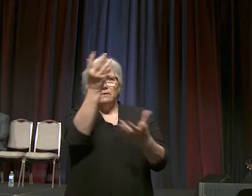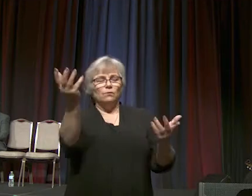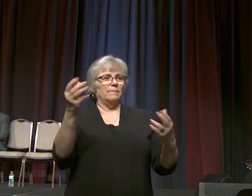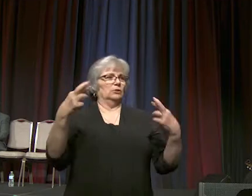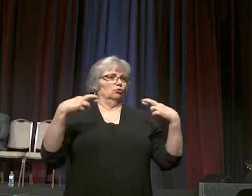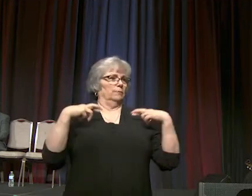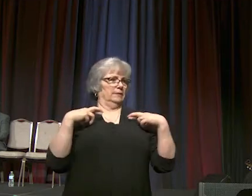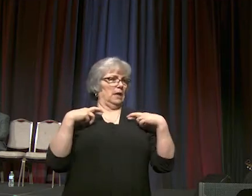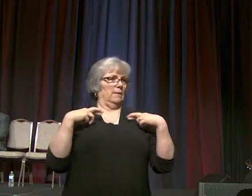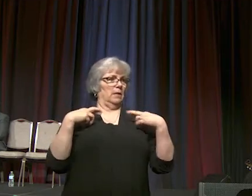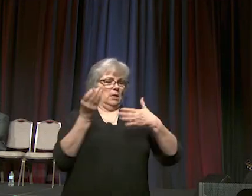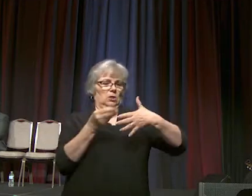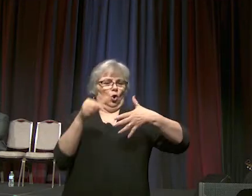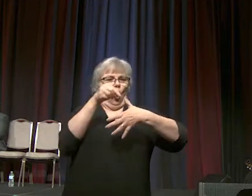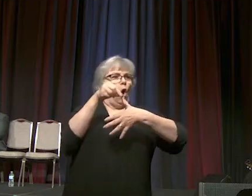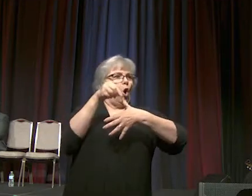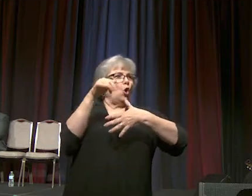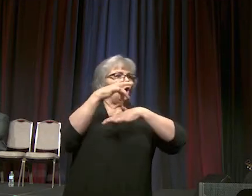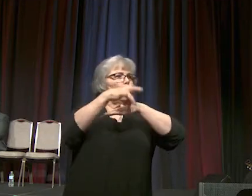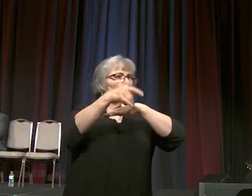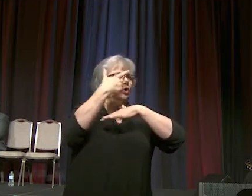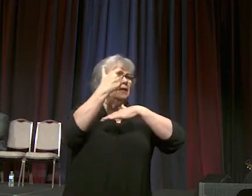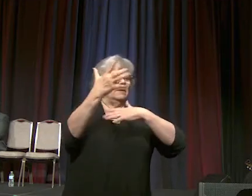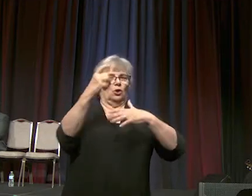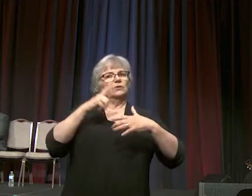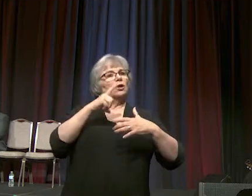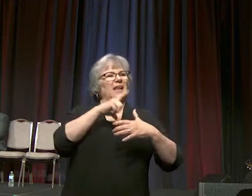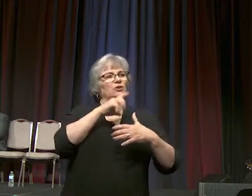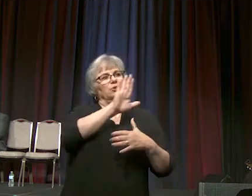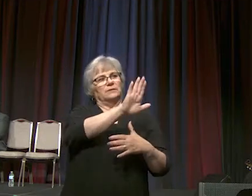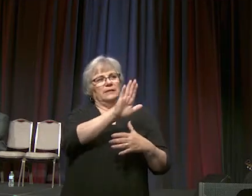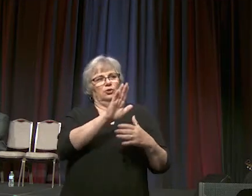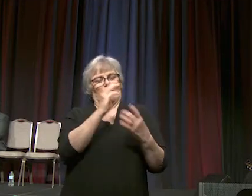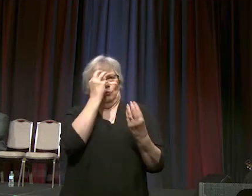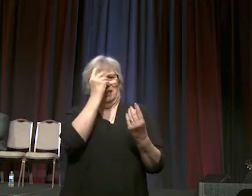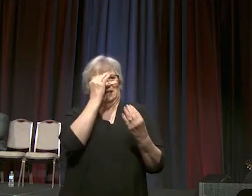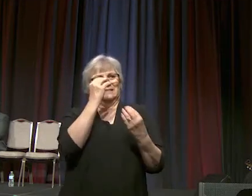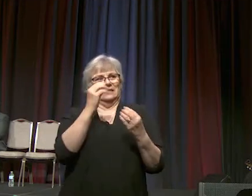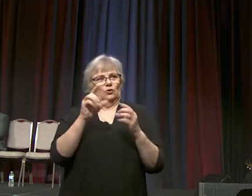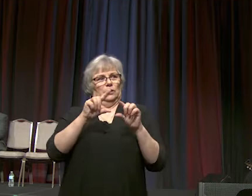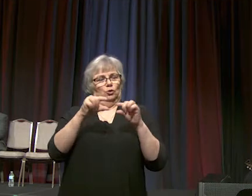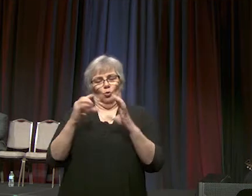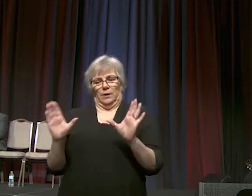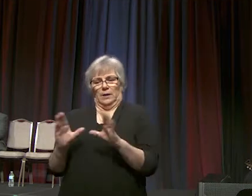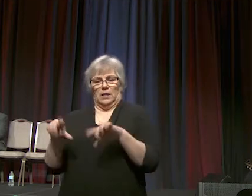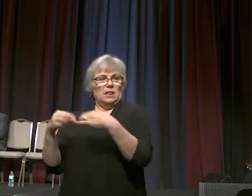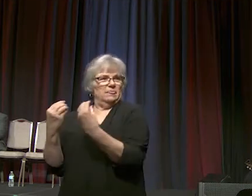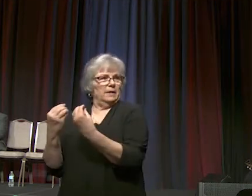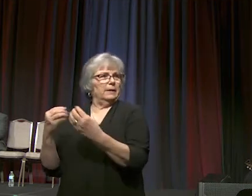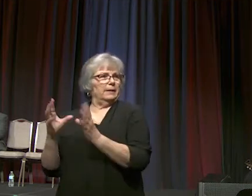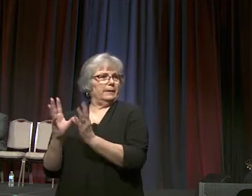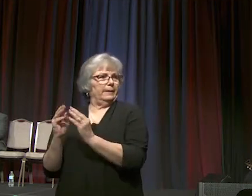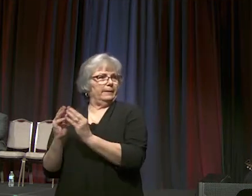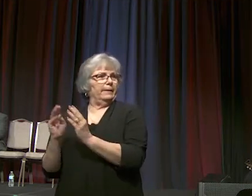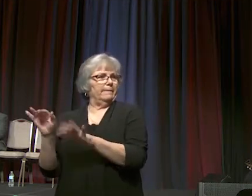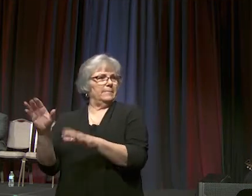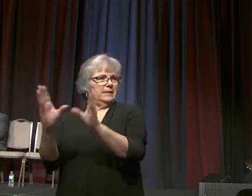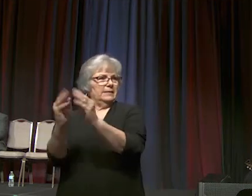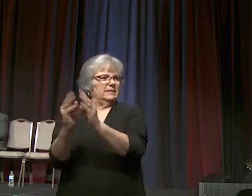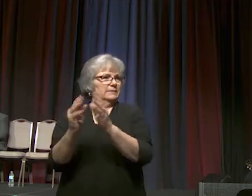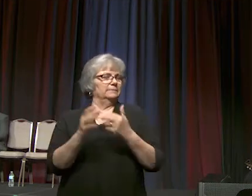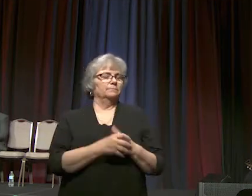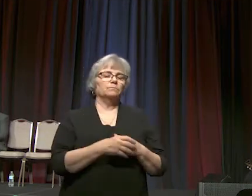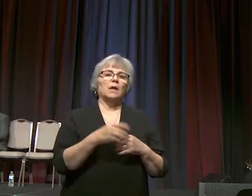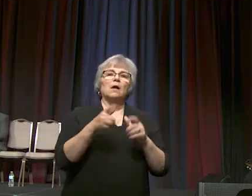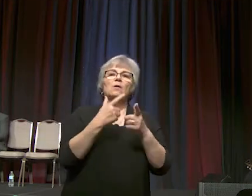placed early because they involve legislation that you would be considering in committee. In the second week, we have our usual